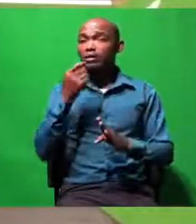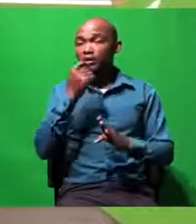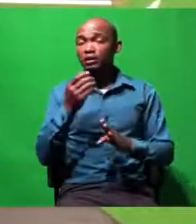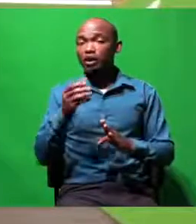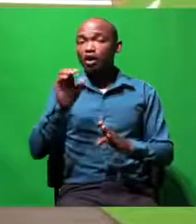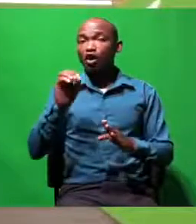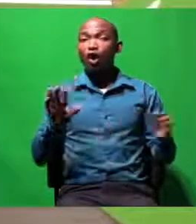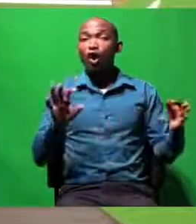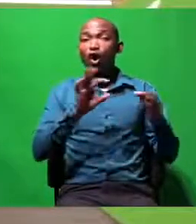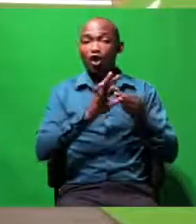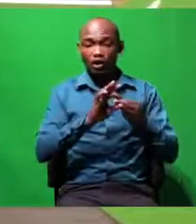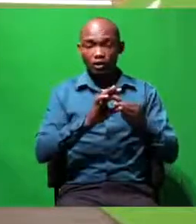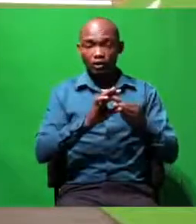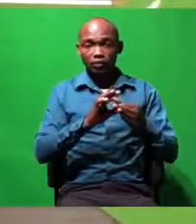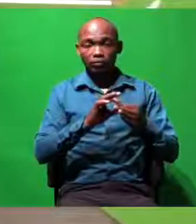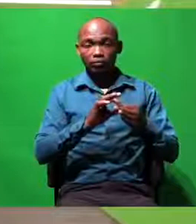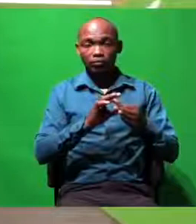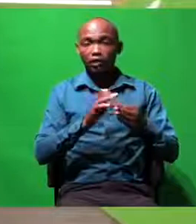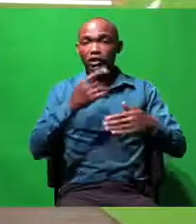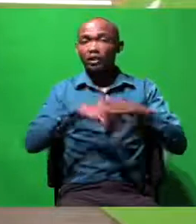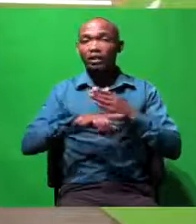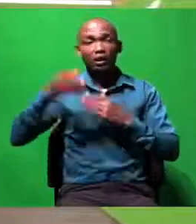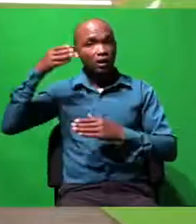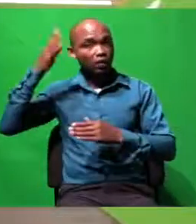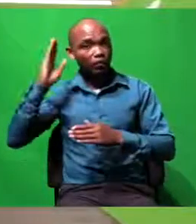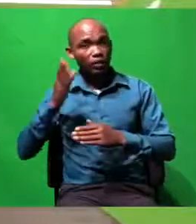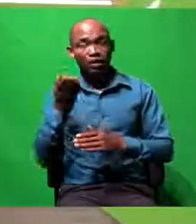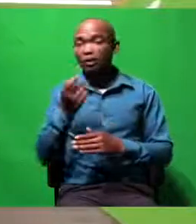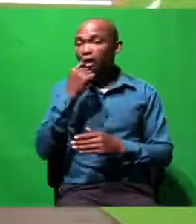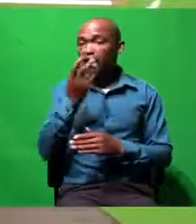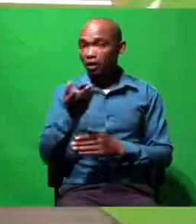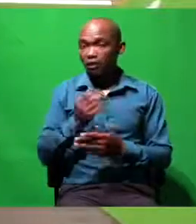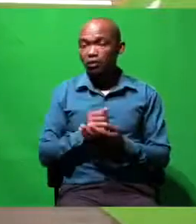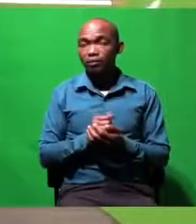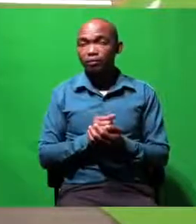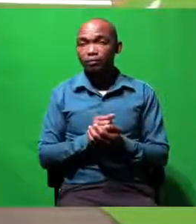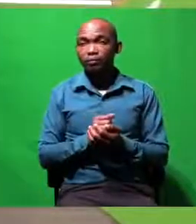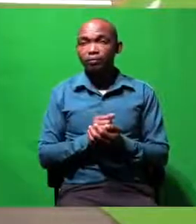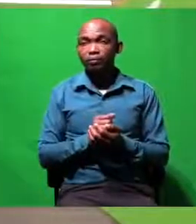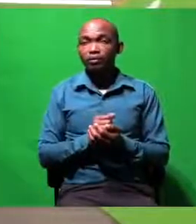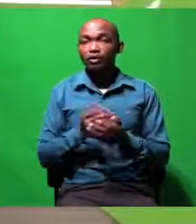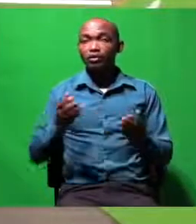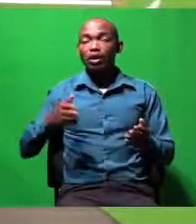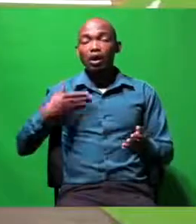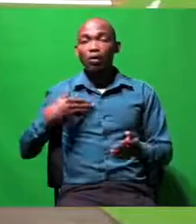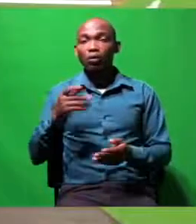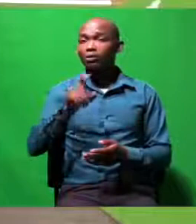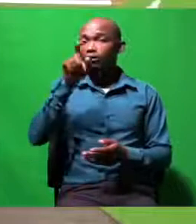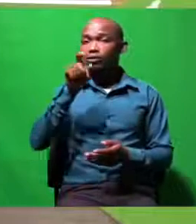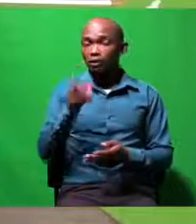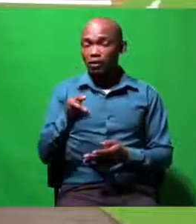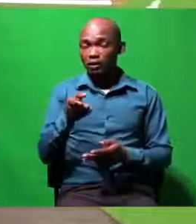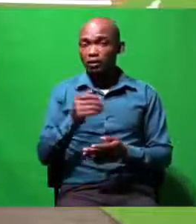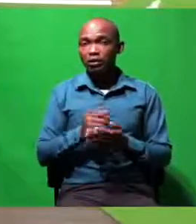of government. The main organ of government, I can tell you, So, first of all, I want to ask you, did